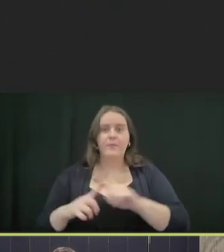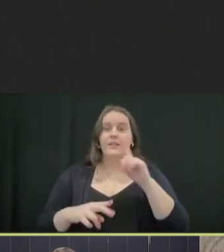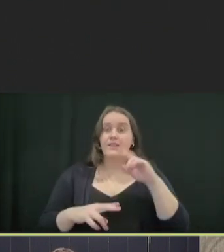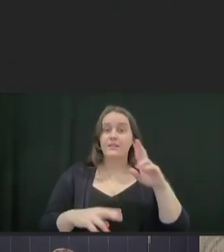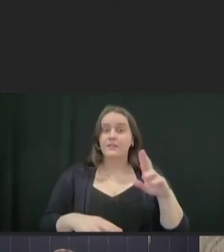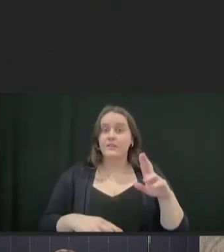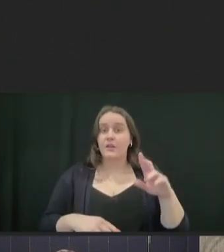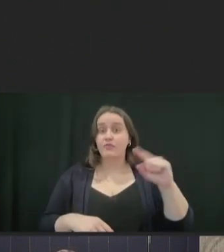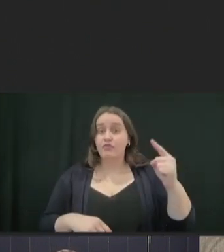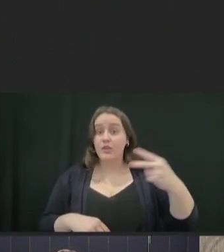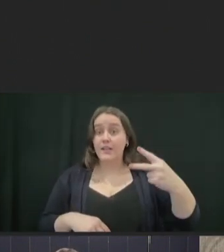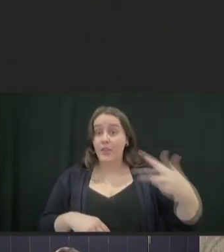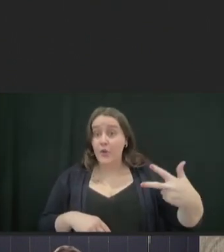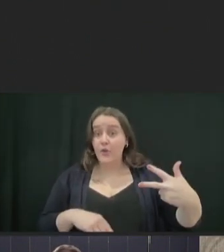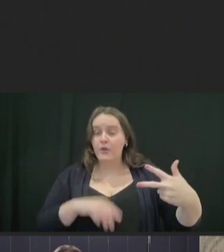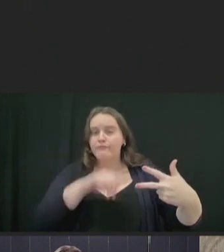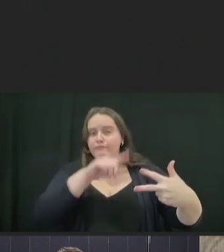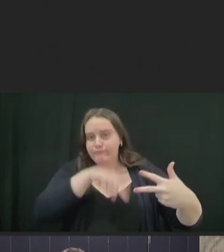chosen. Okay.